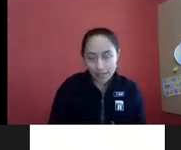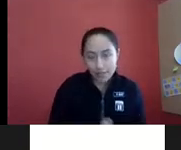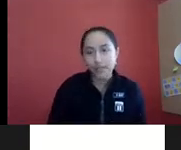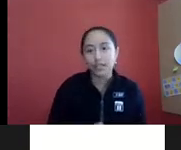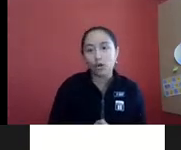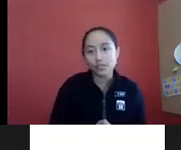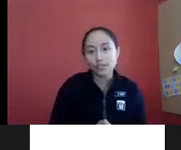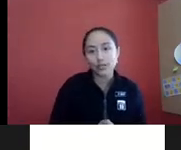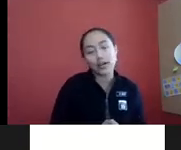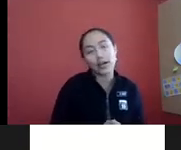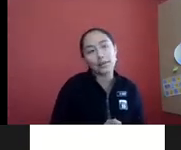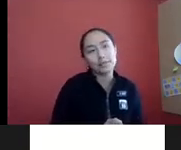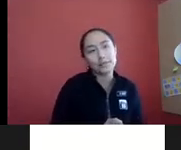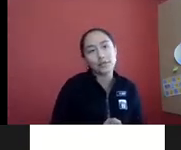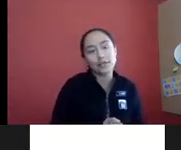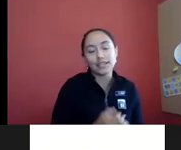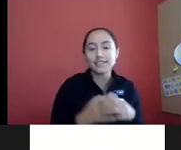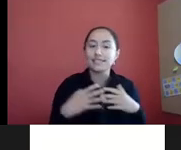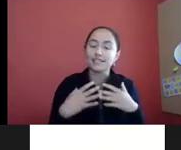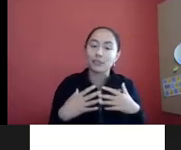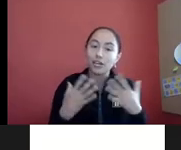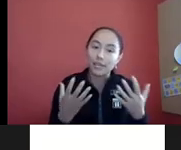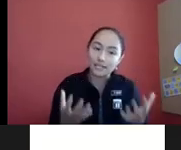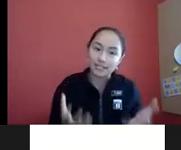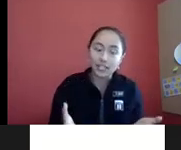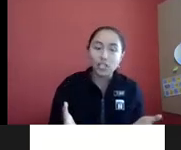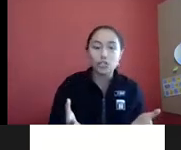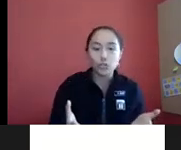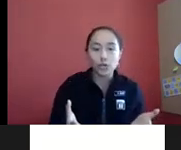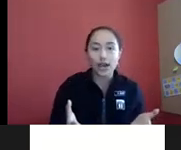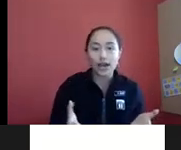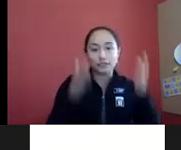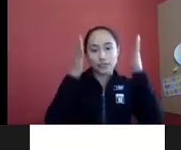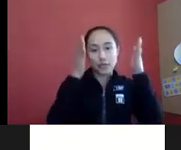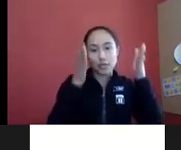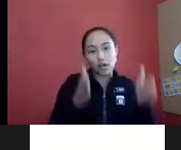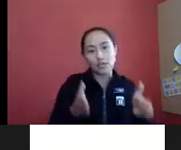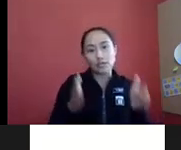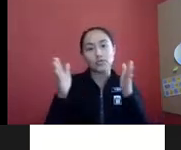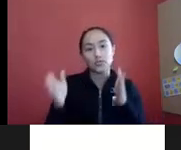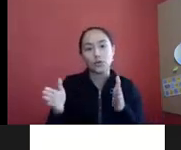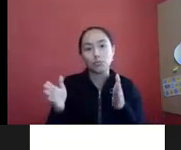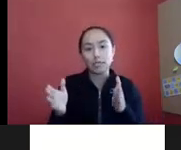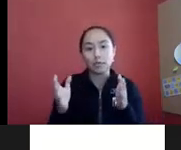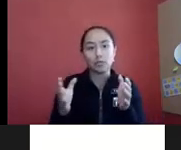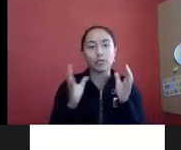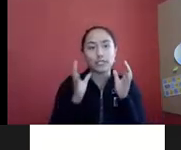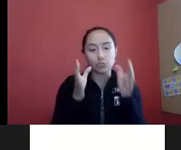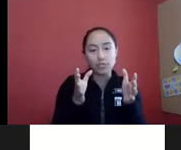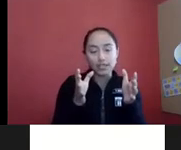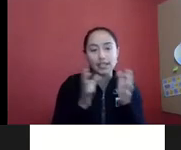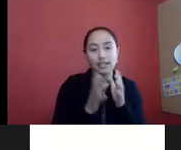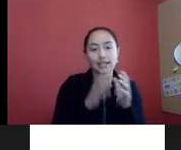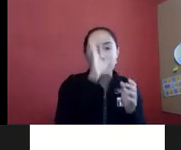bright. And also it is recommended to have some columns so people, when